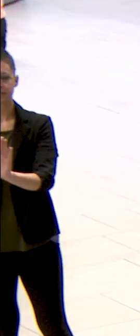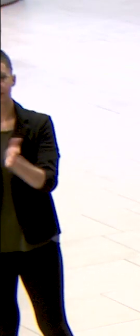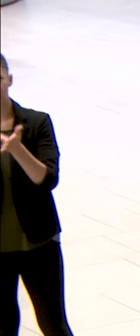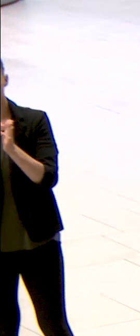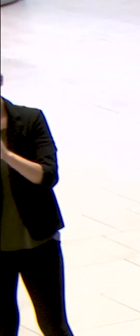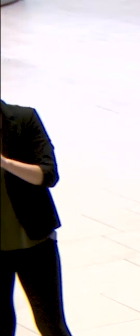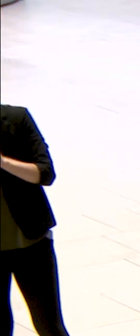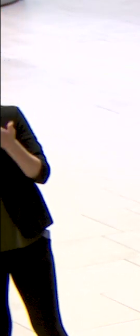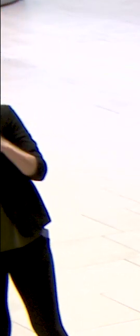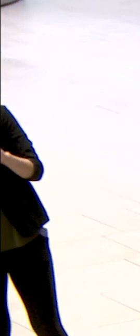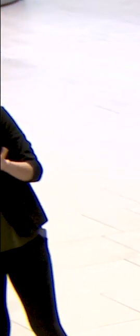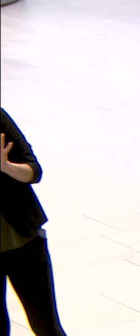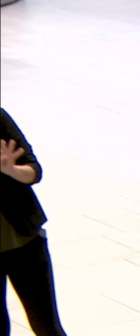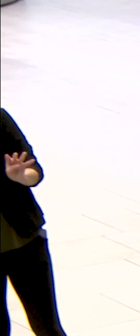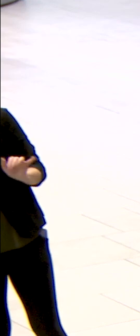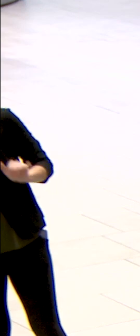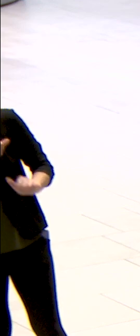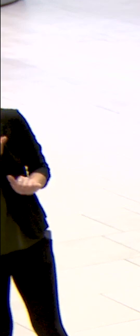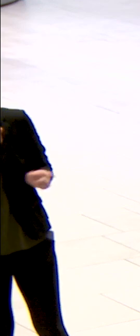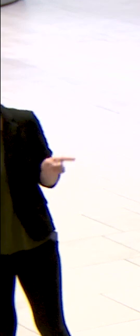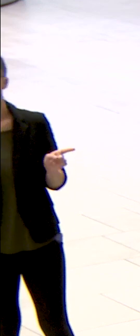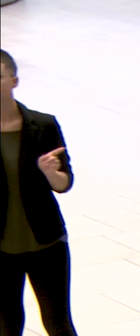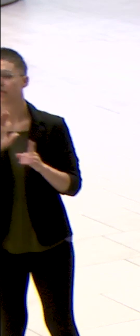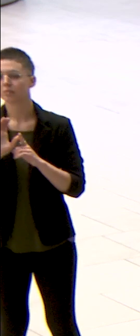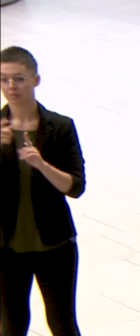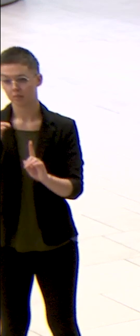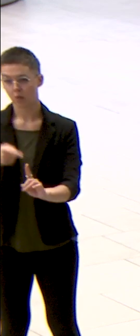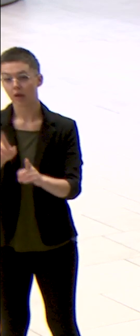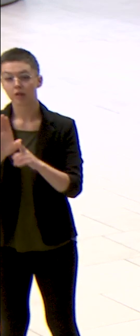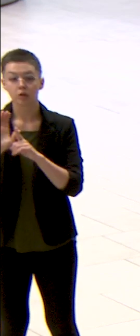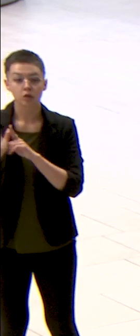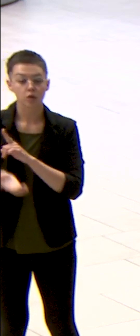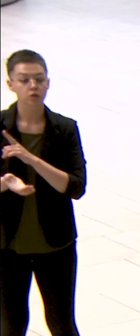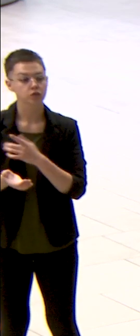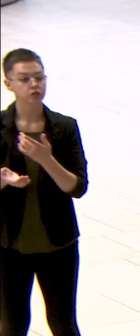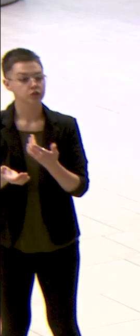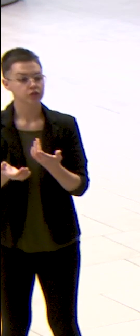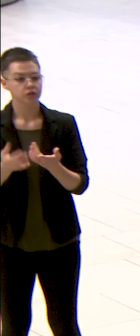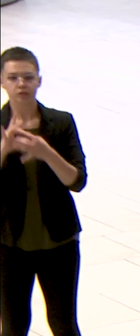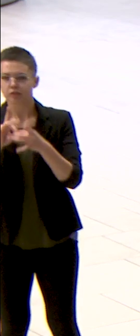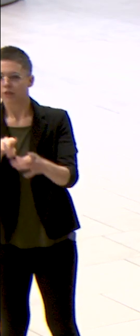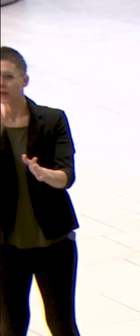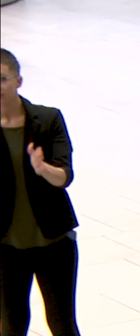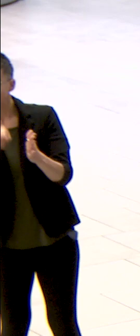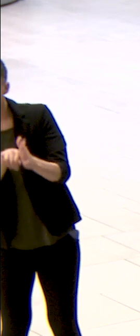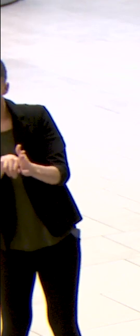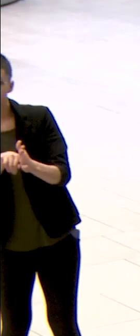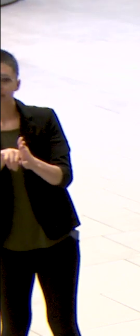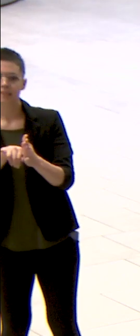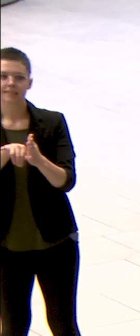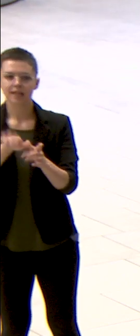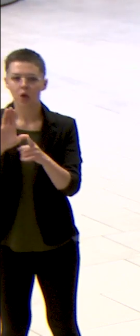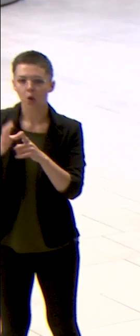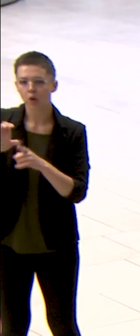consumer base to drive community. And that's a good point, that culture is not, we tend to liken it just to, you know, identity and like, you know, culture, like